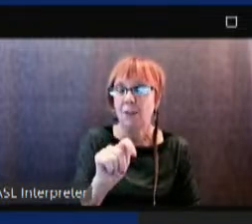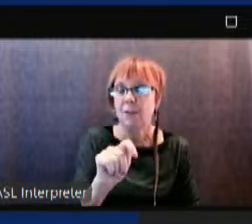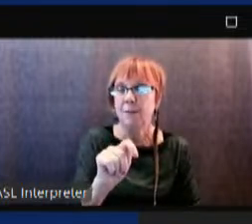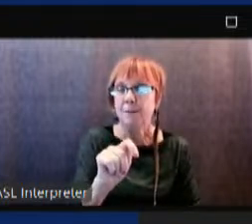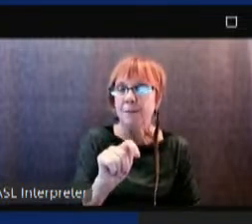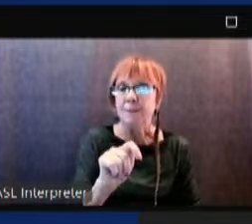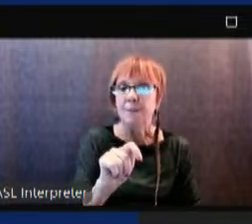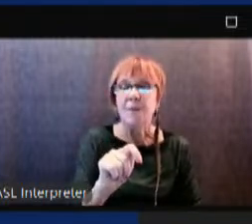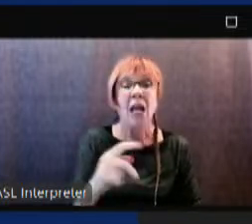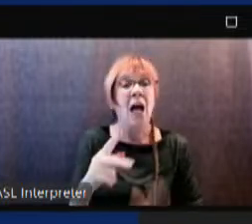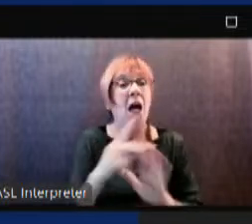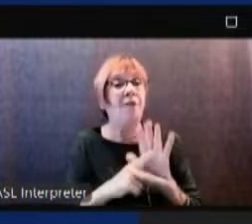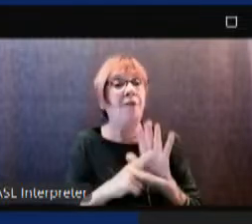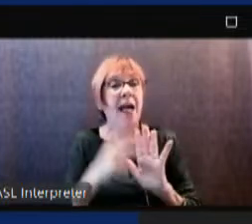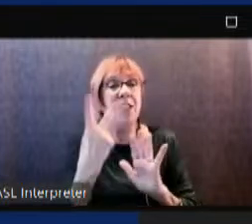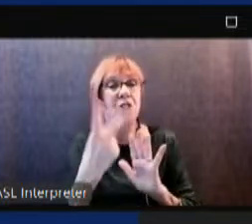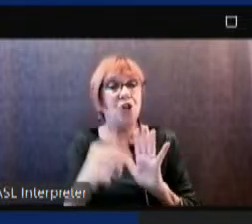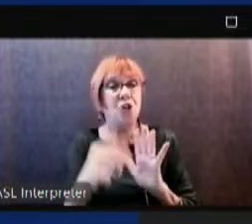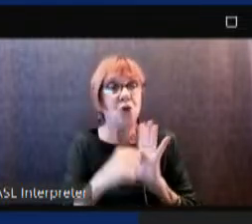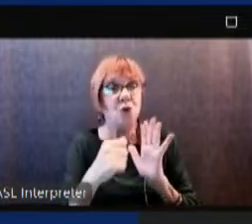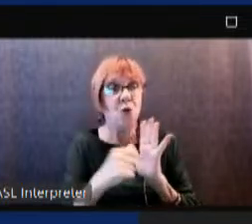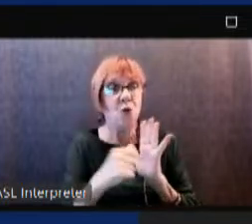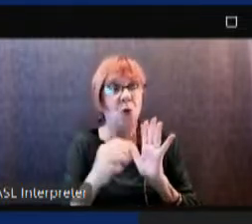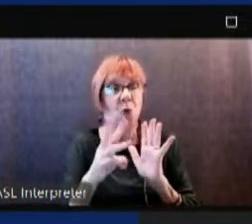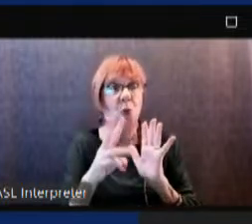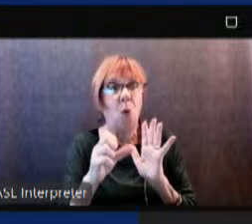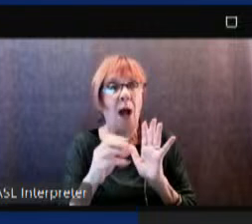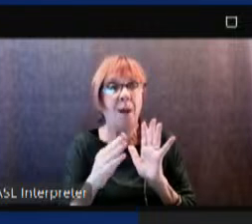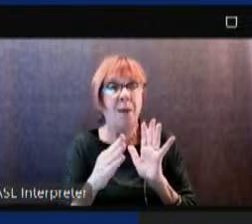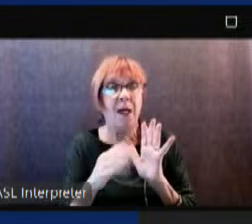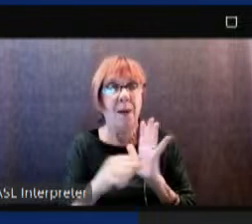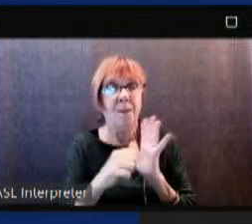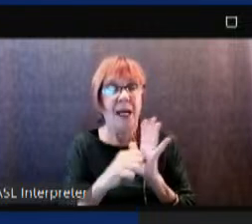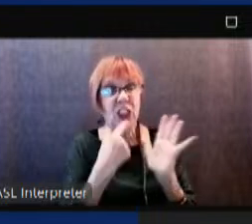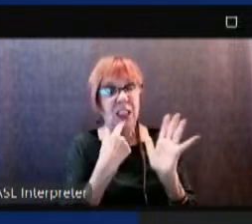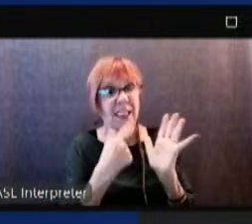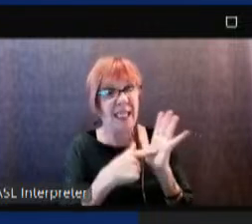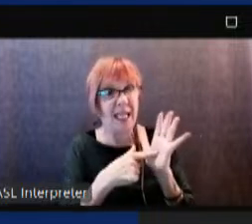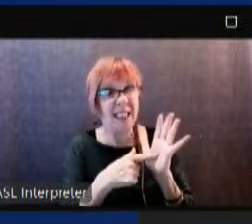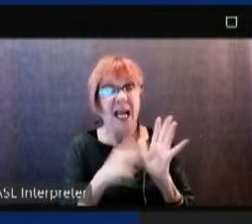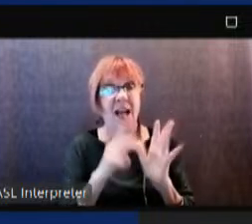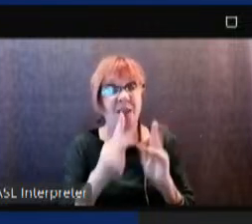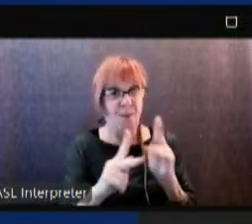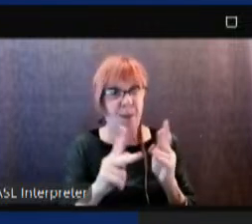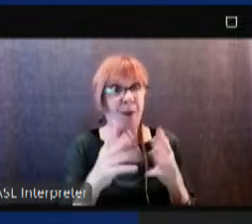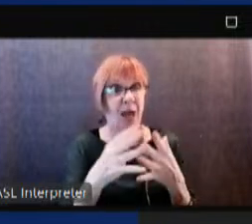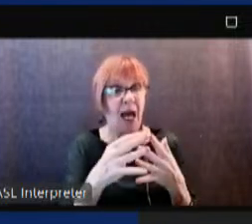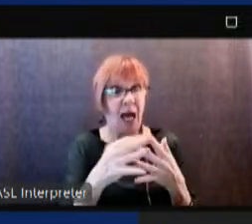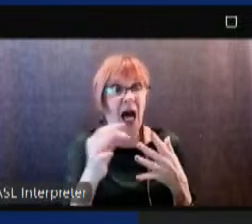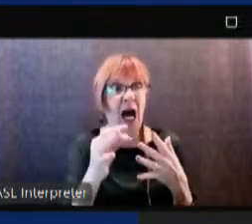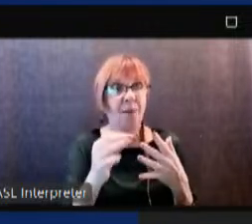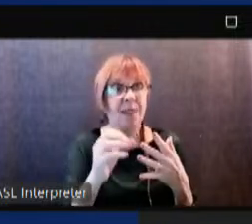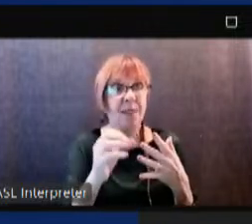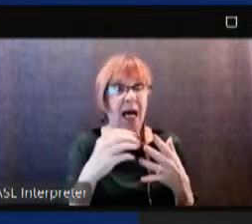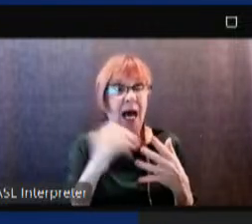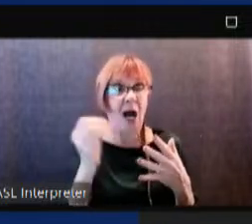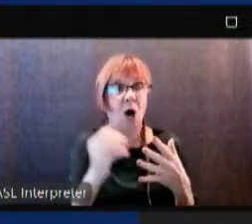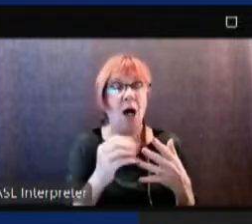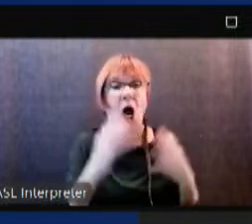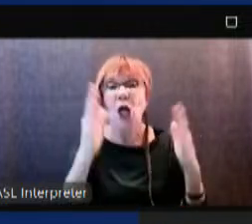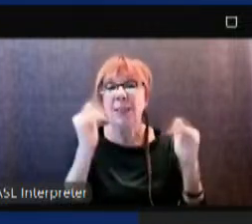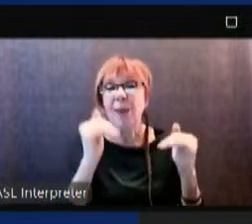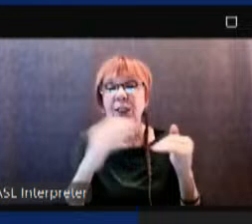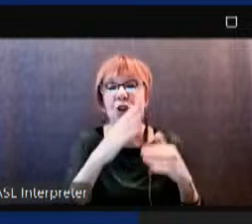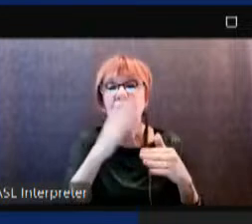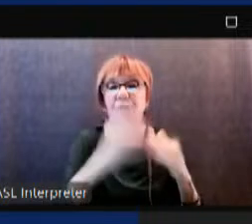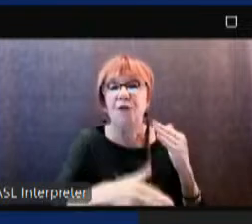2 webpage, it says that people who opt out will be expected to finish their debris removal in a timely manner. Can you